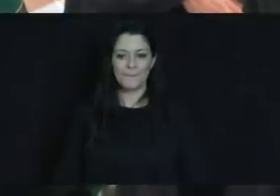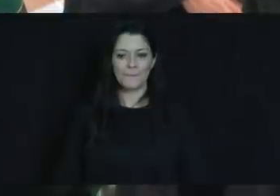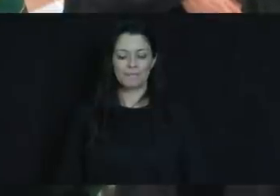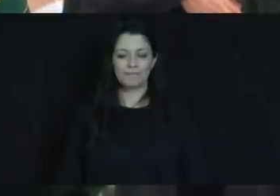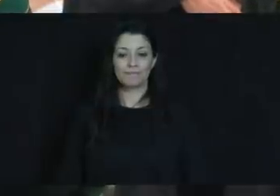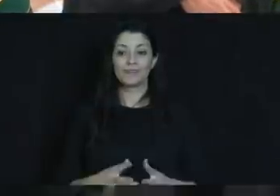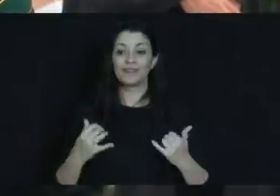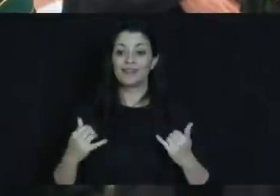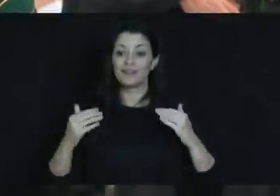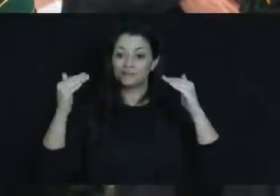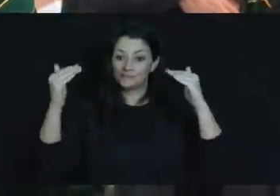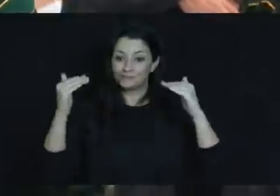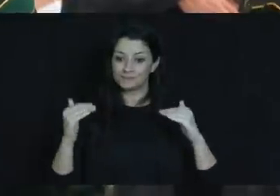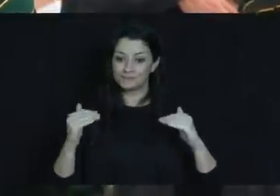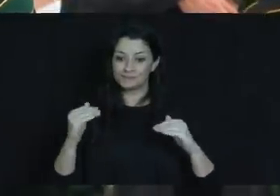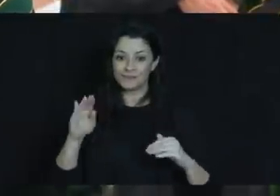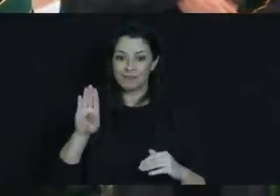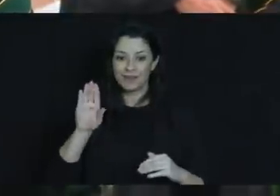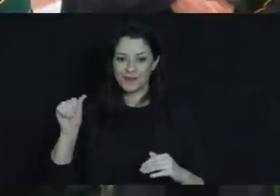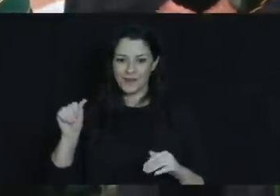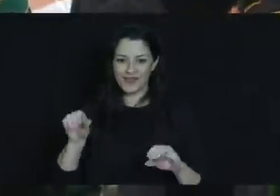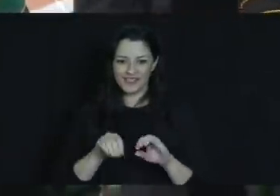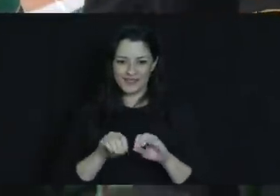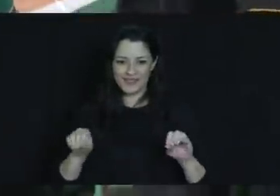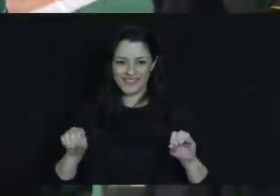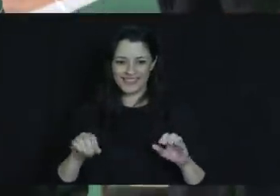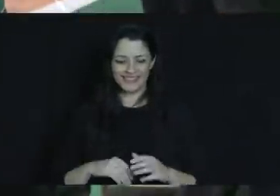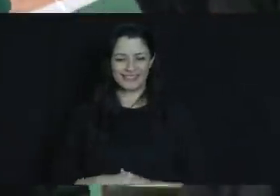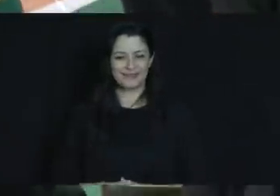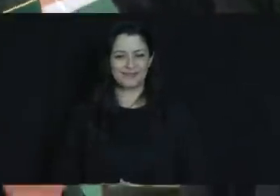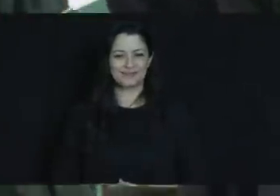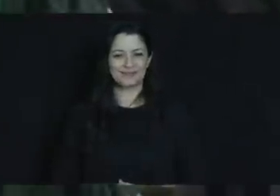And now we move on to the baccalaureate degrees.